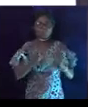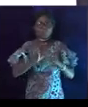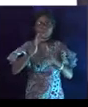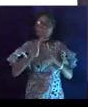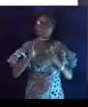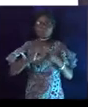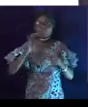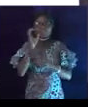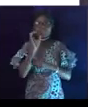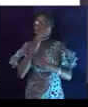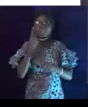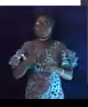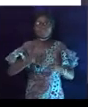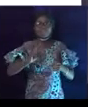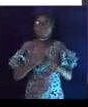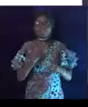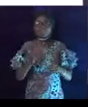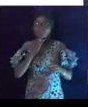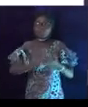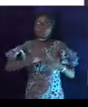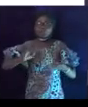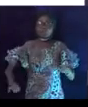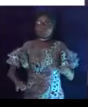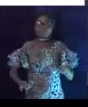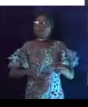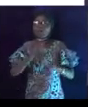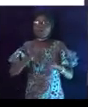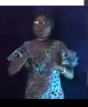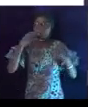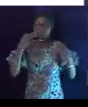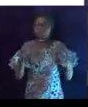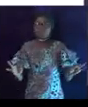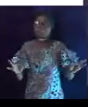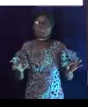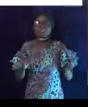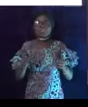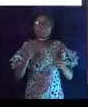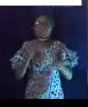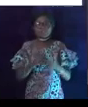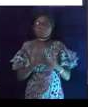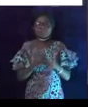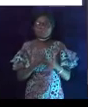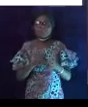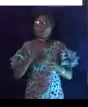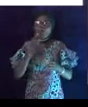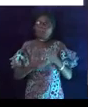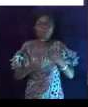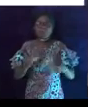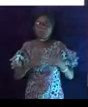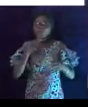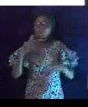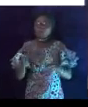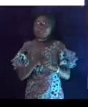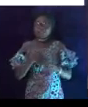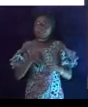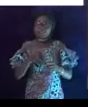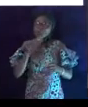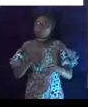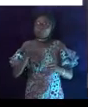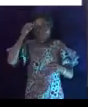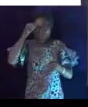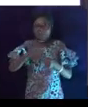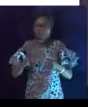is that you subtract 32. Because in the last lesson, the last thing you did was that you added.